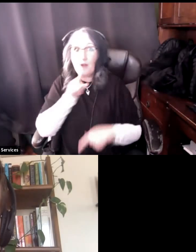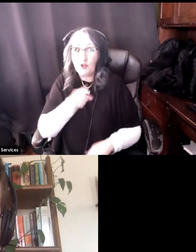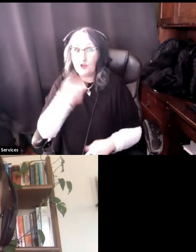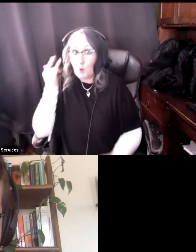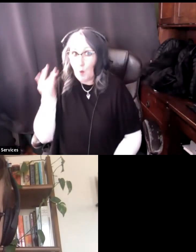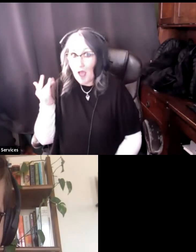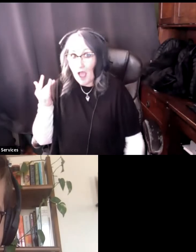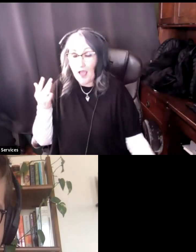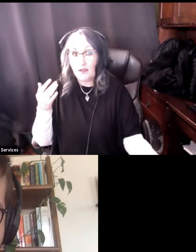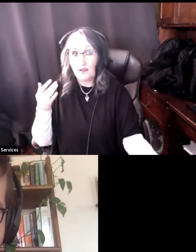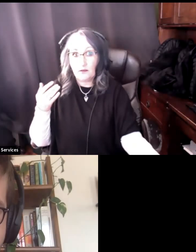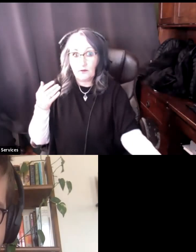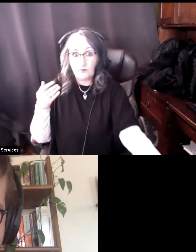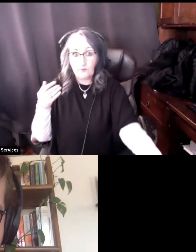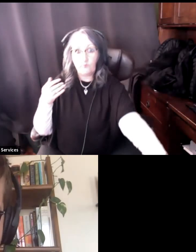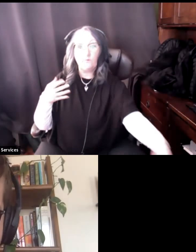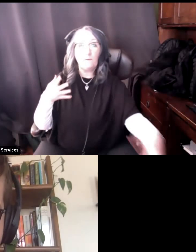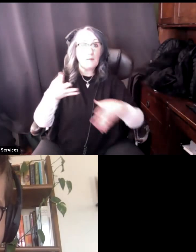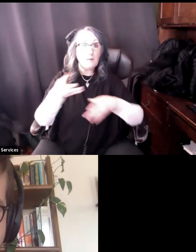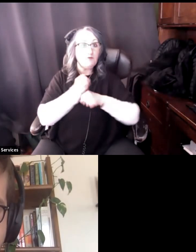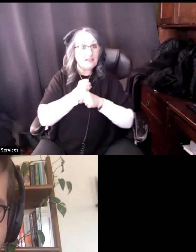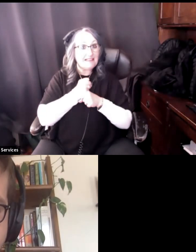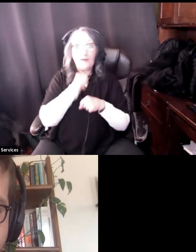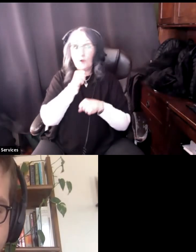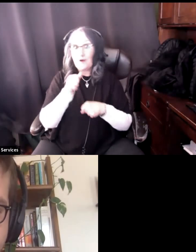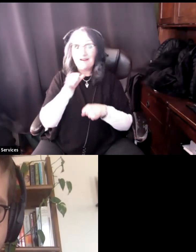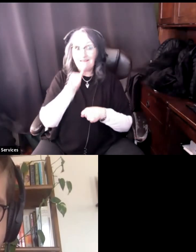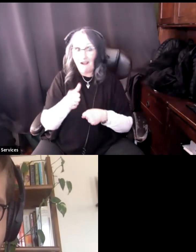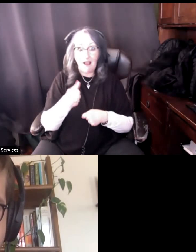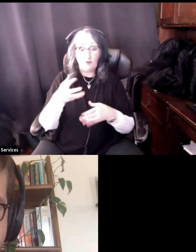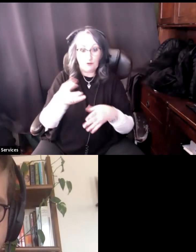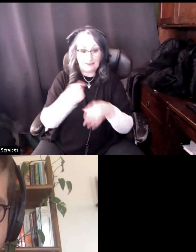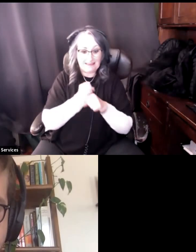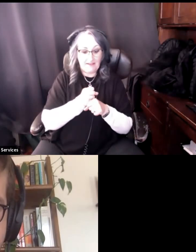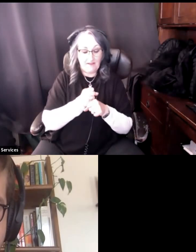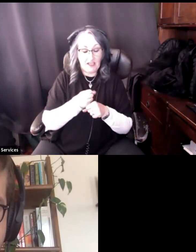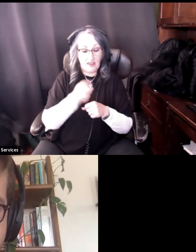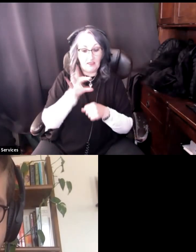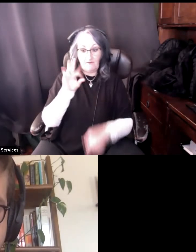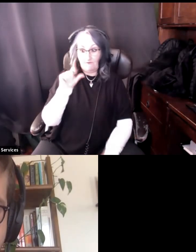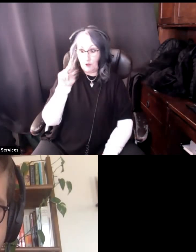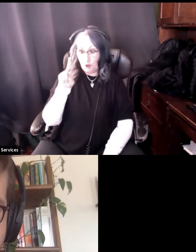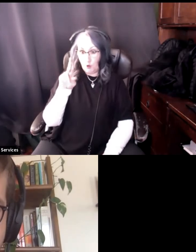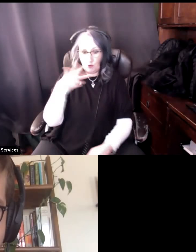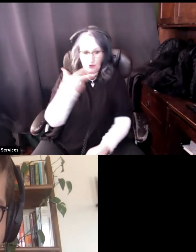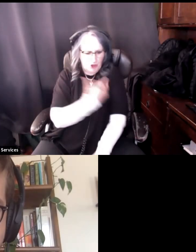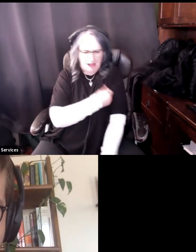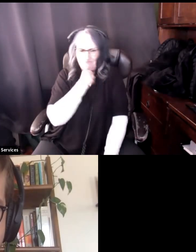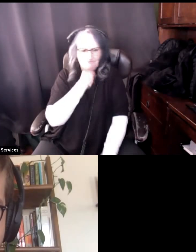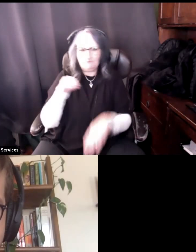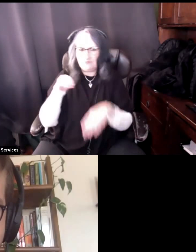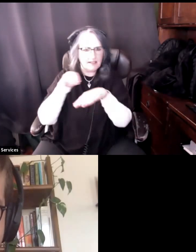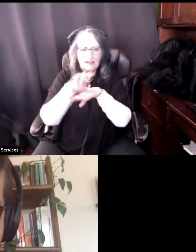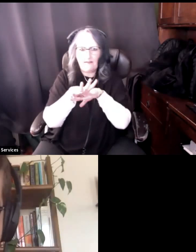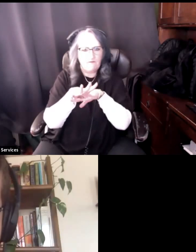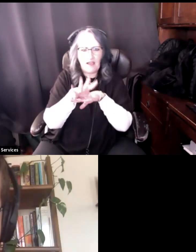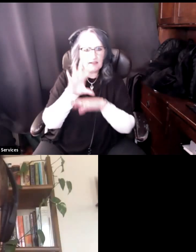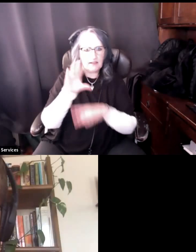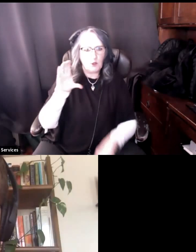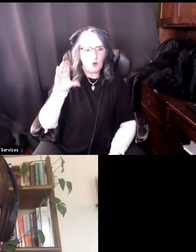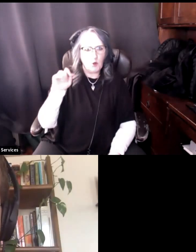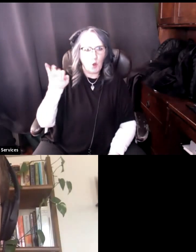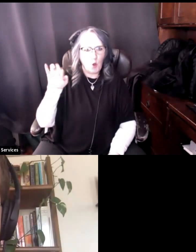but receiving or not receiving the previous flu shot does not impact this vaccine.